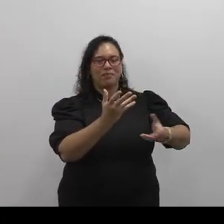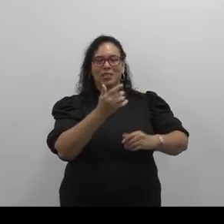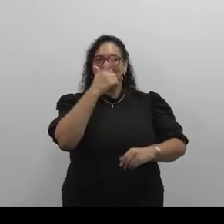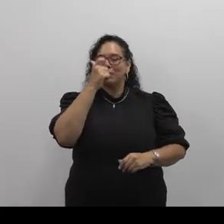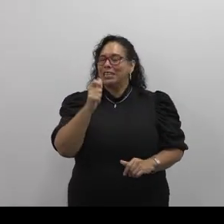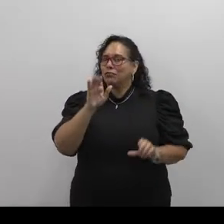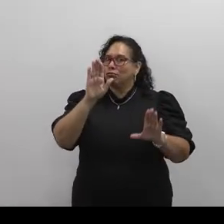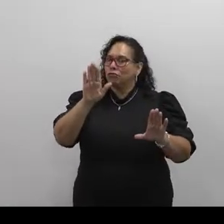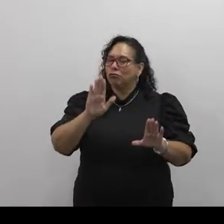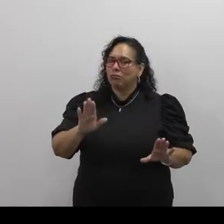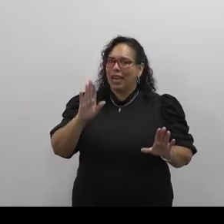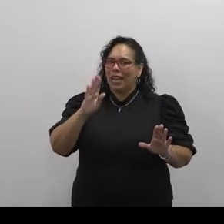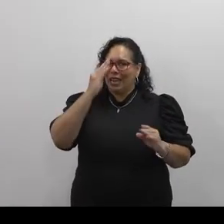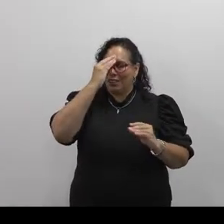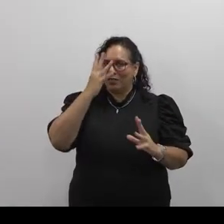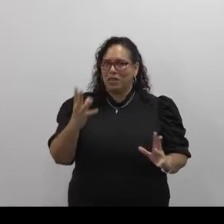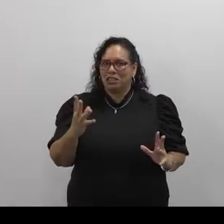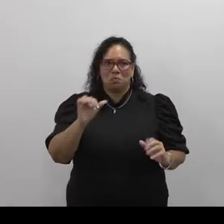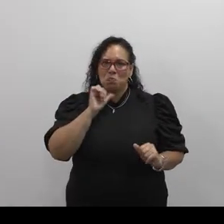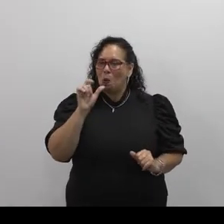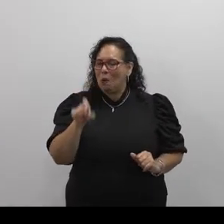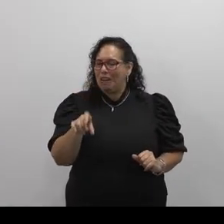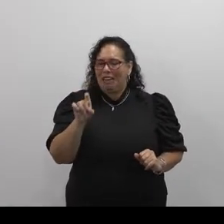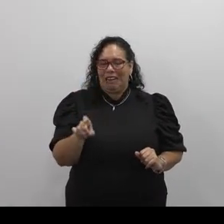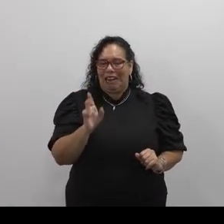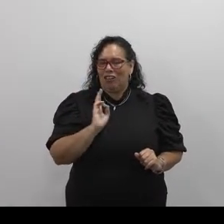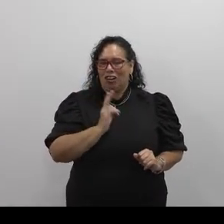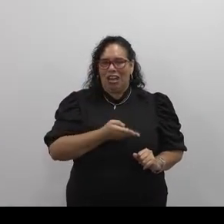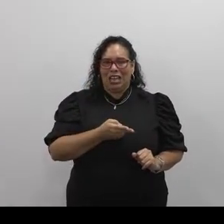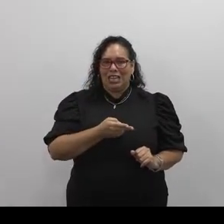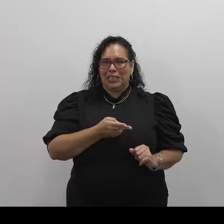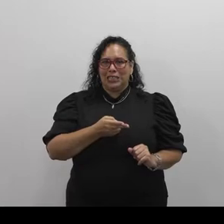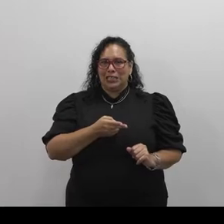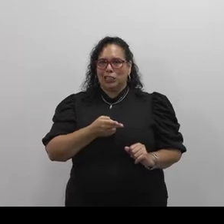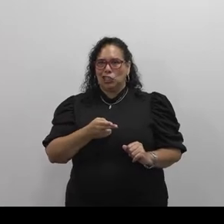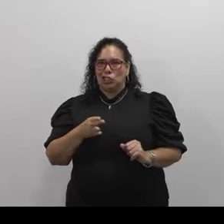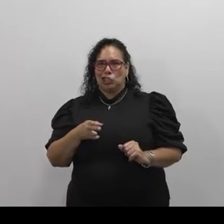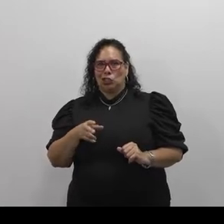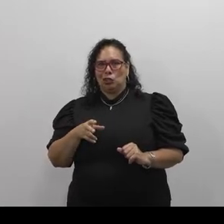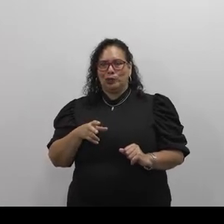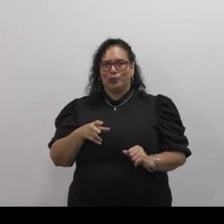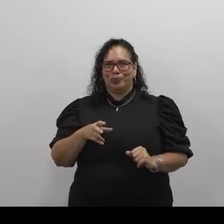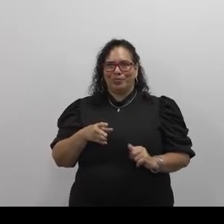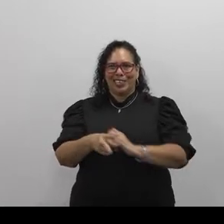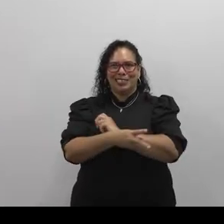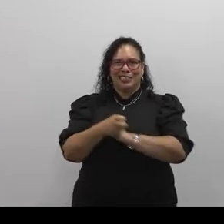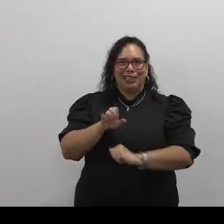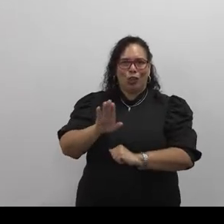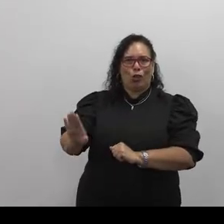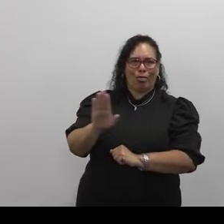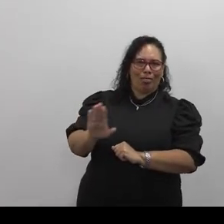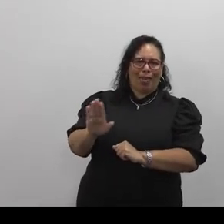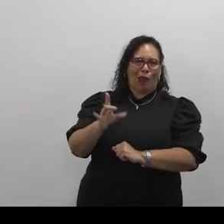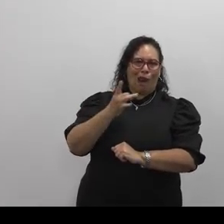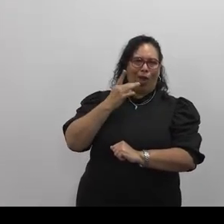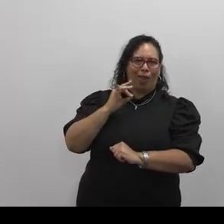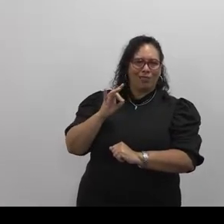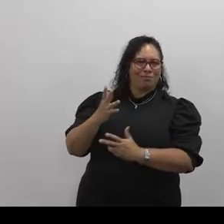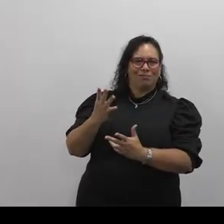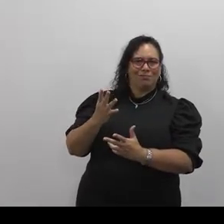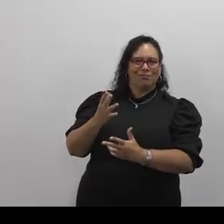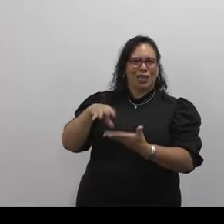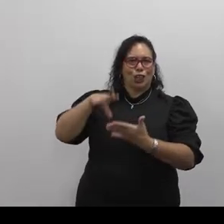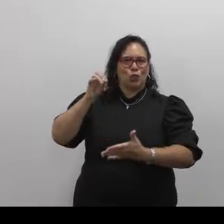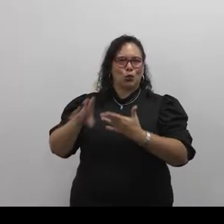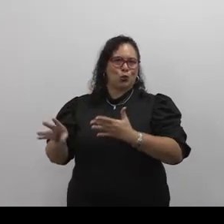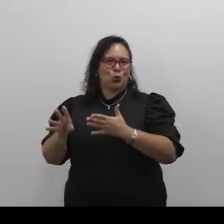great information, right? So there was no need for any of us to just jump in and kind of steal their thunder. They were really gearing us down the right path,